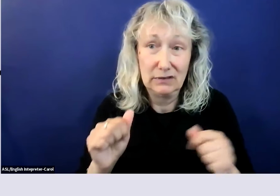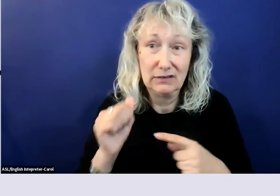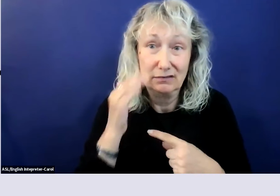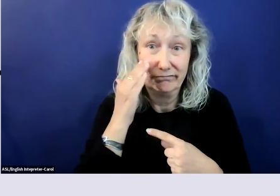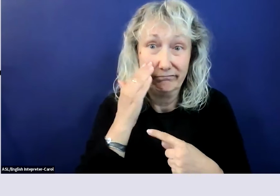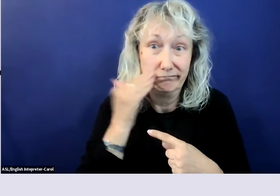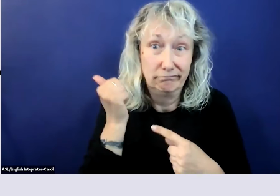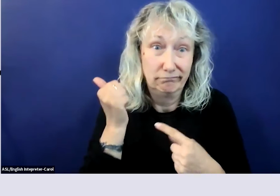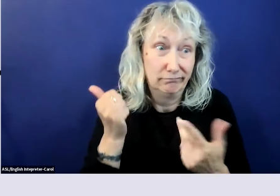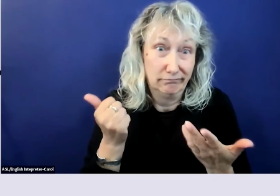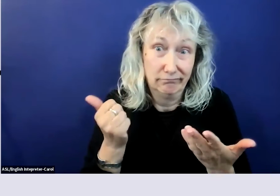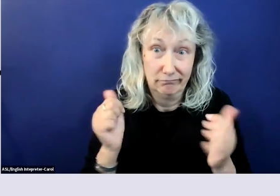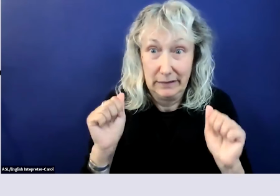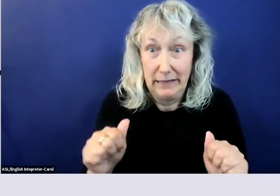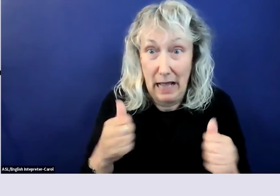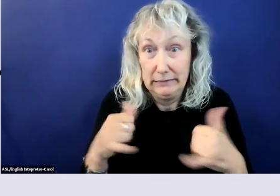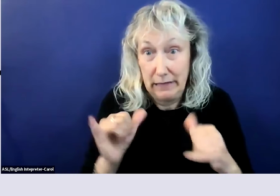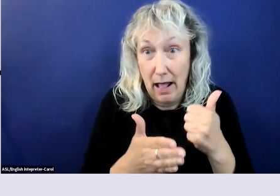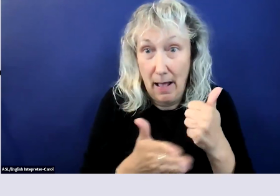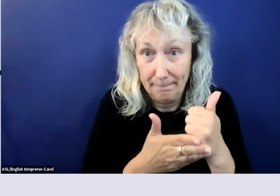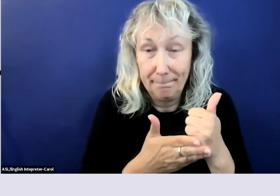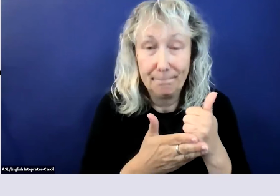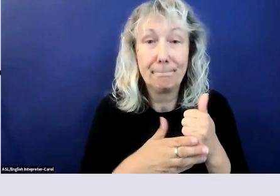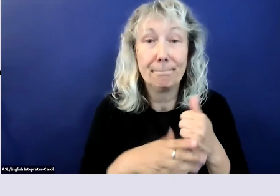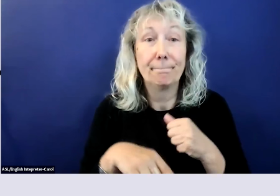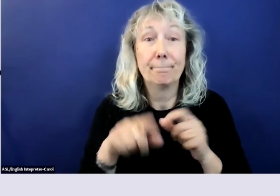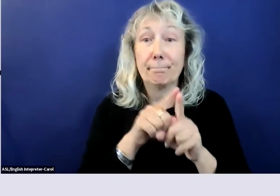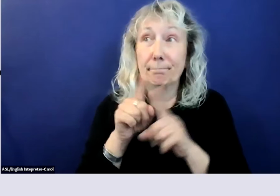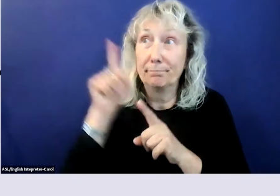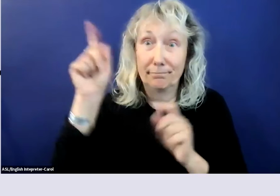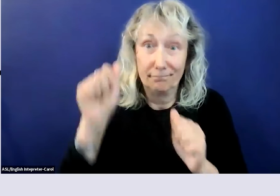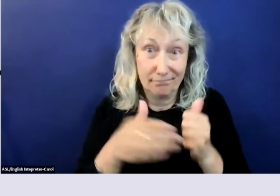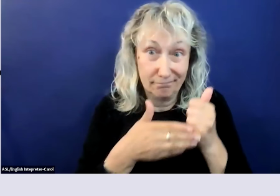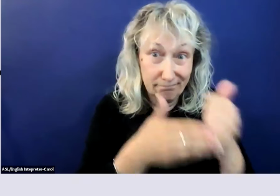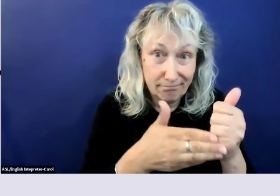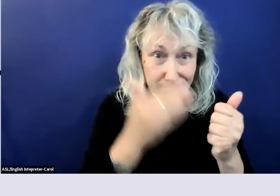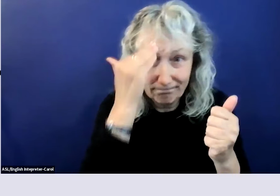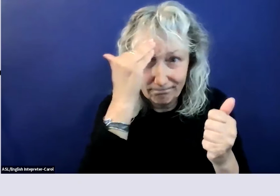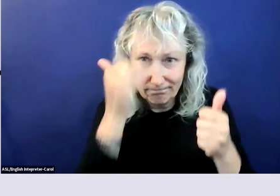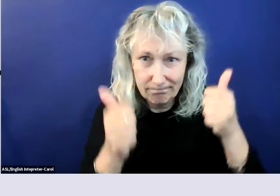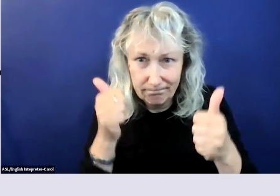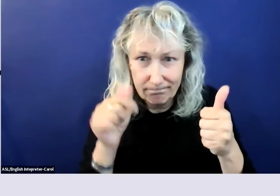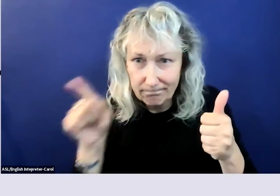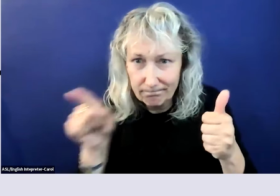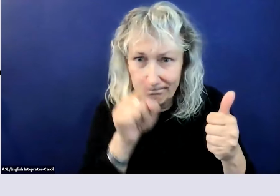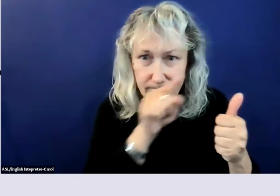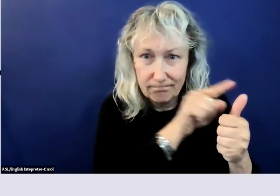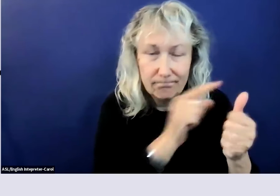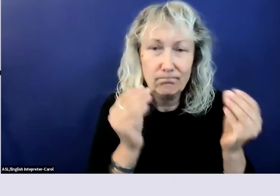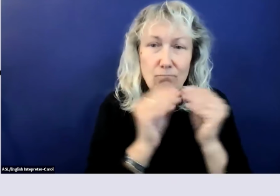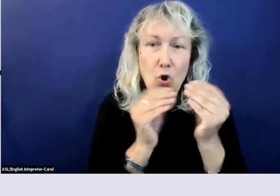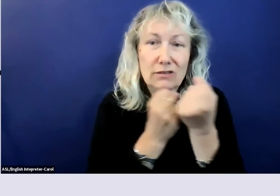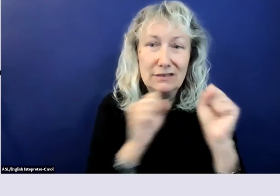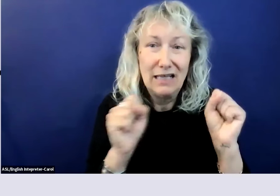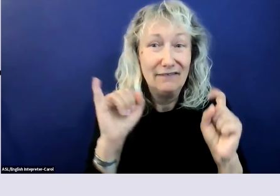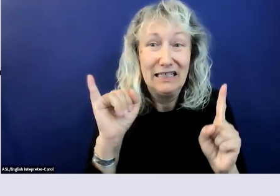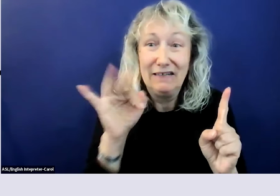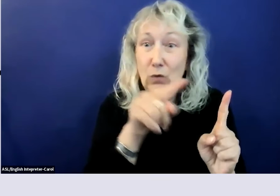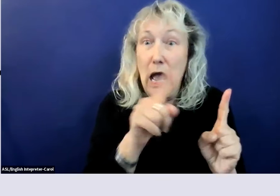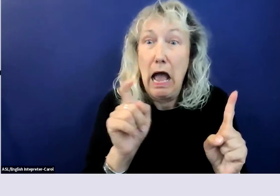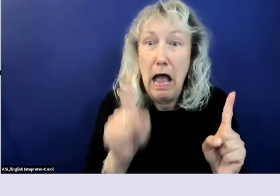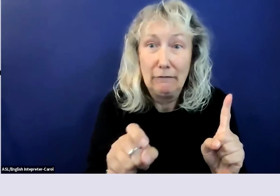have similar effects. They may be able to help you identify which medications may be safest if you must